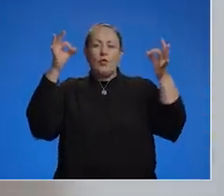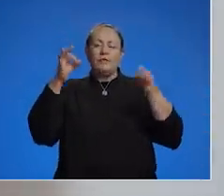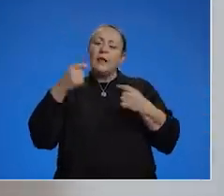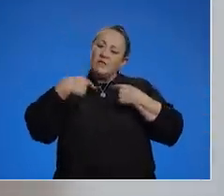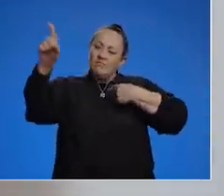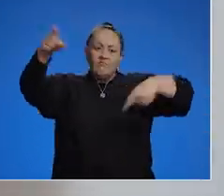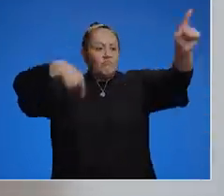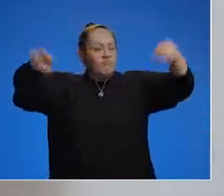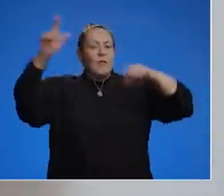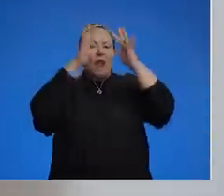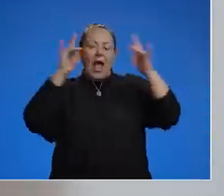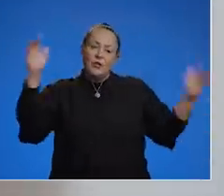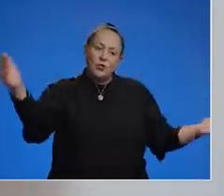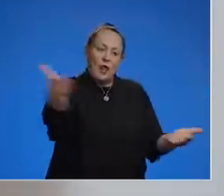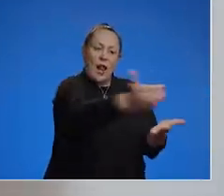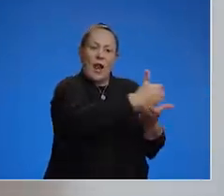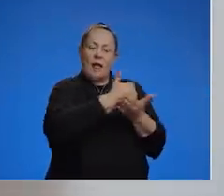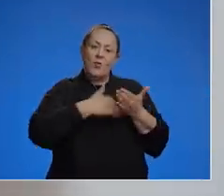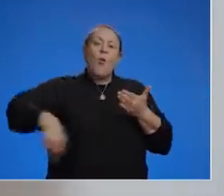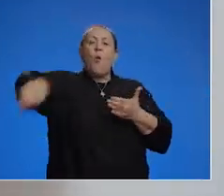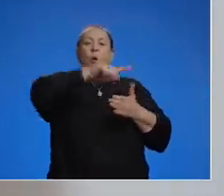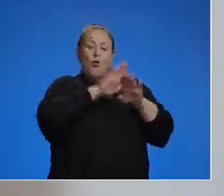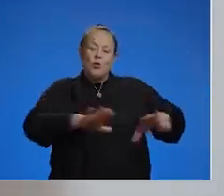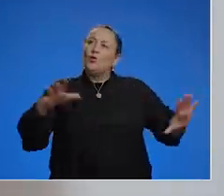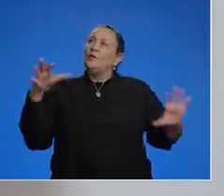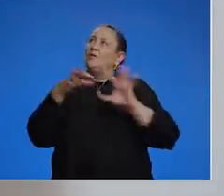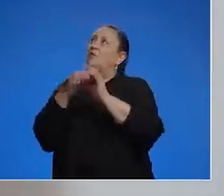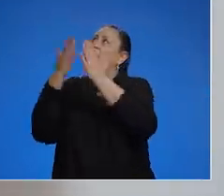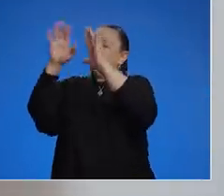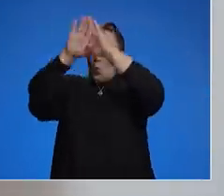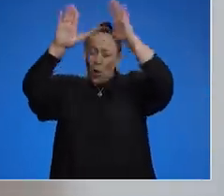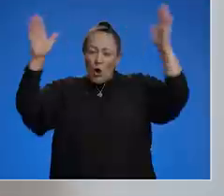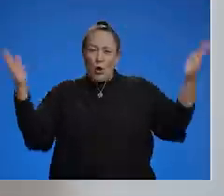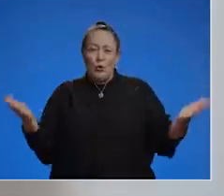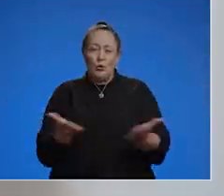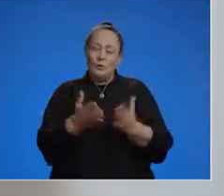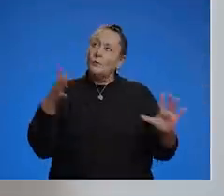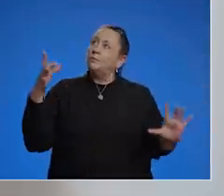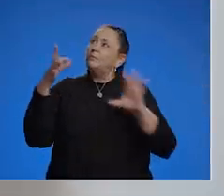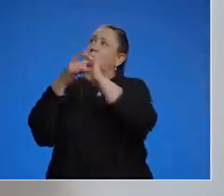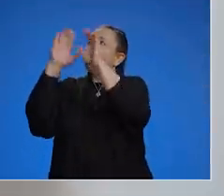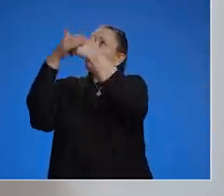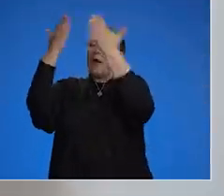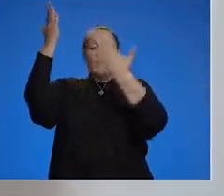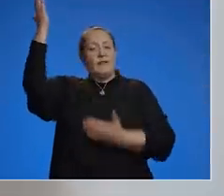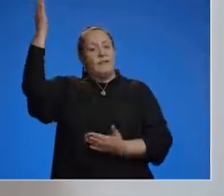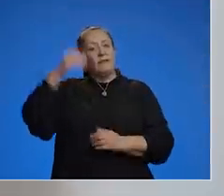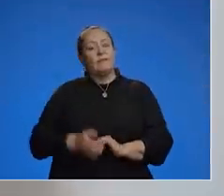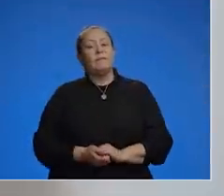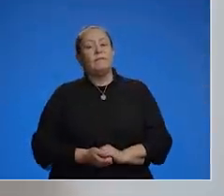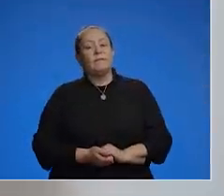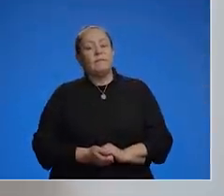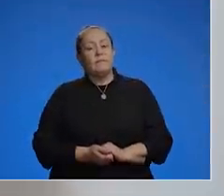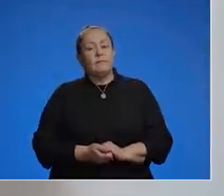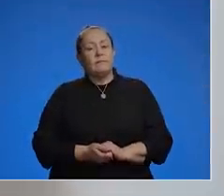to gather his chosen from the four winds, from the ends of the world to the ends of heaven.